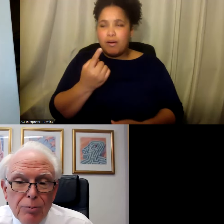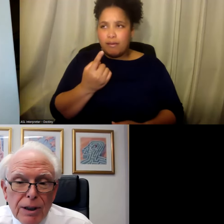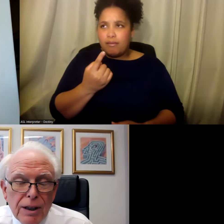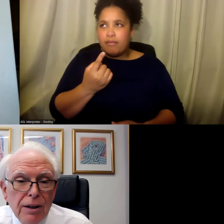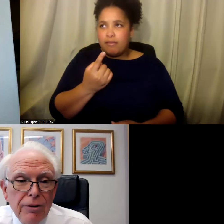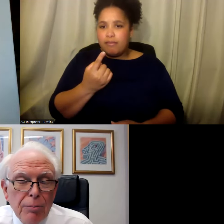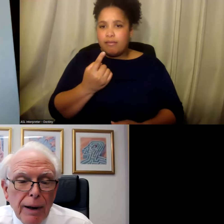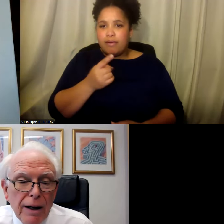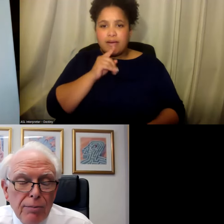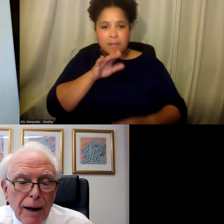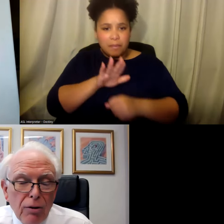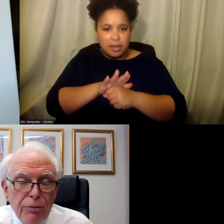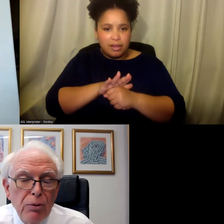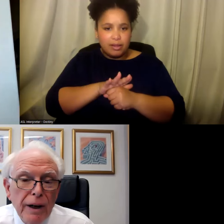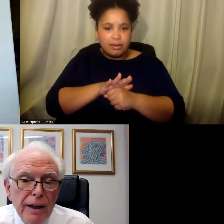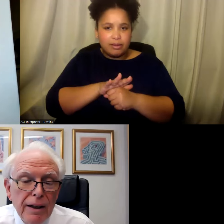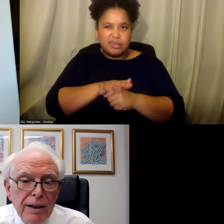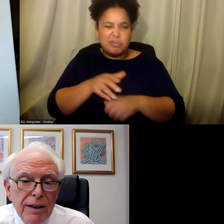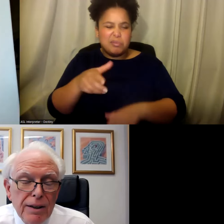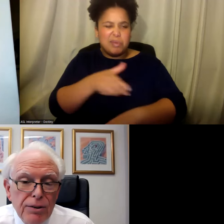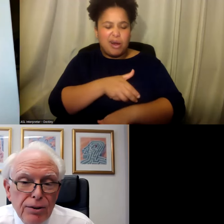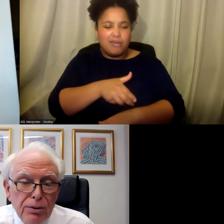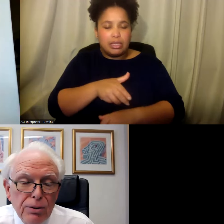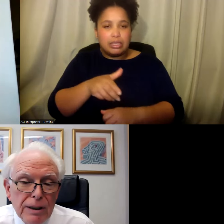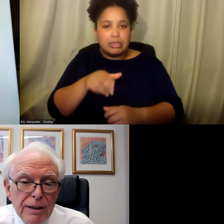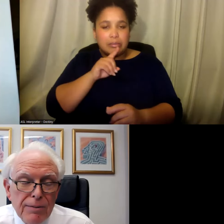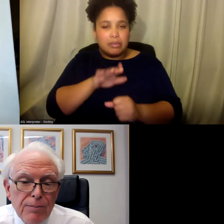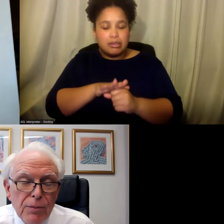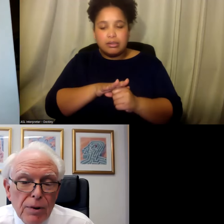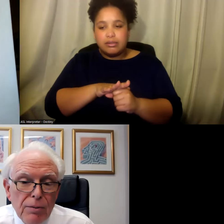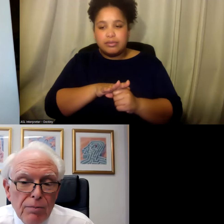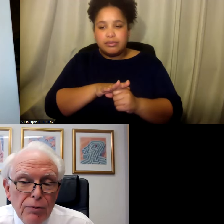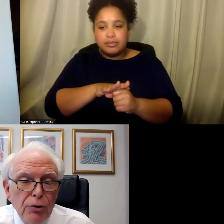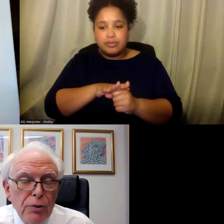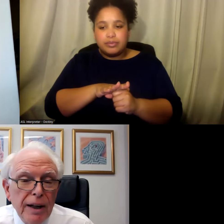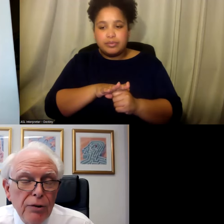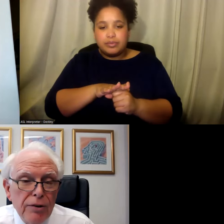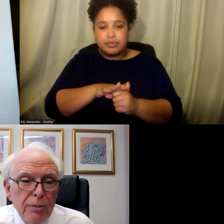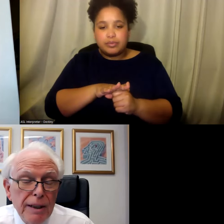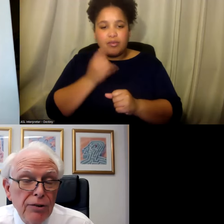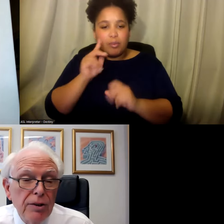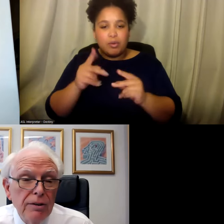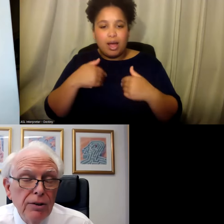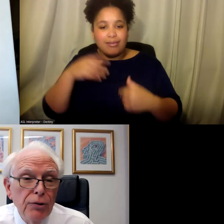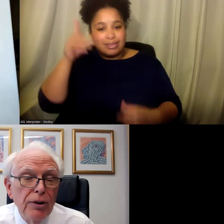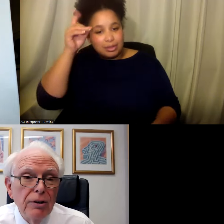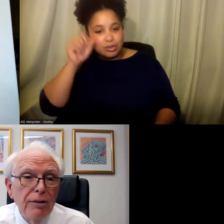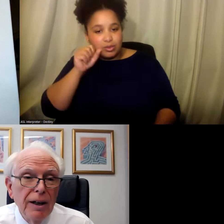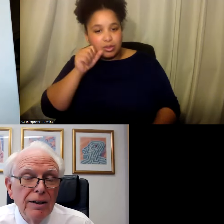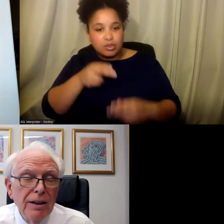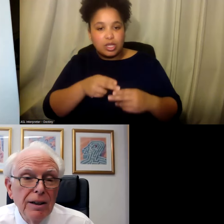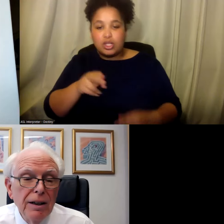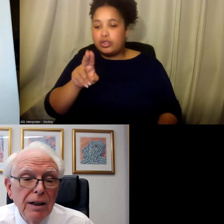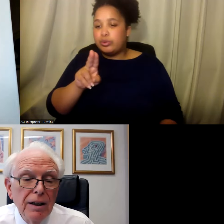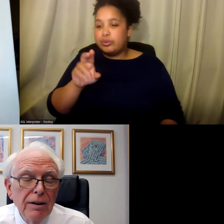has committed in a very powerful way to folks with Down syndrome, and that's the UC